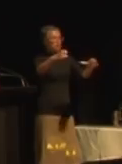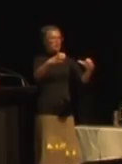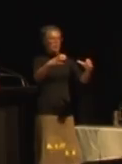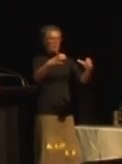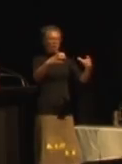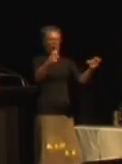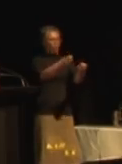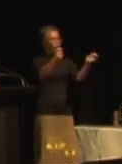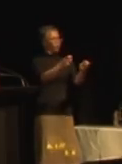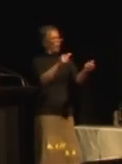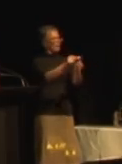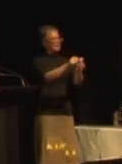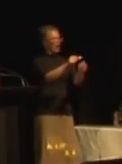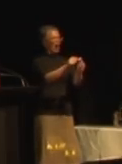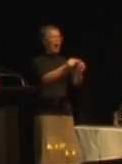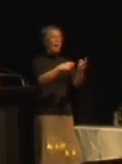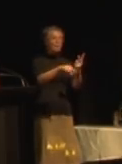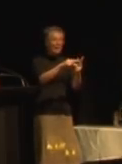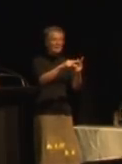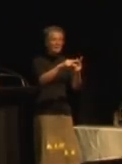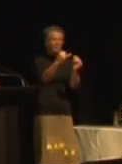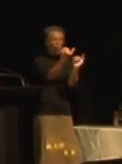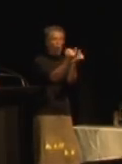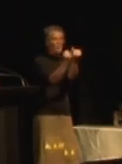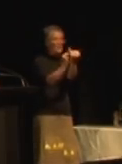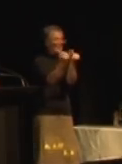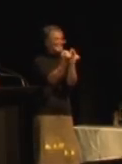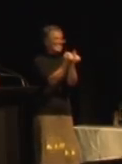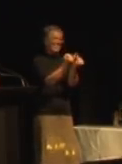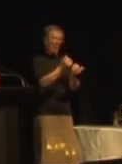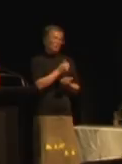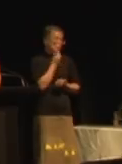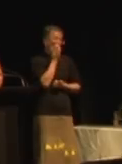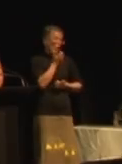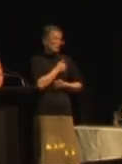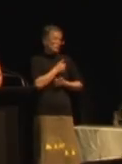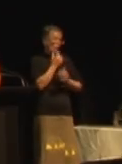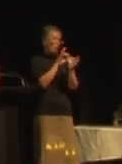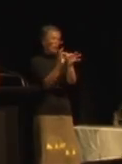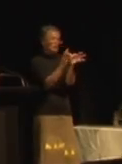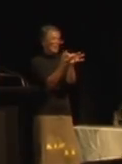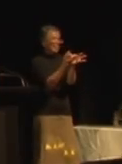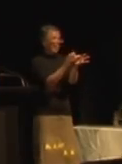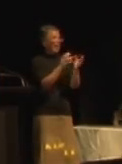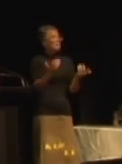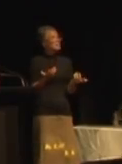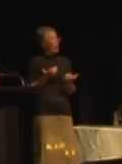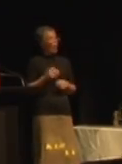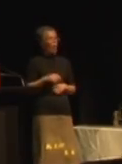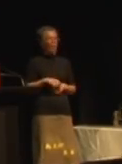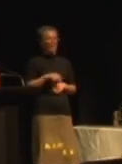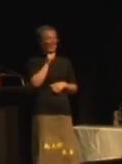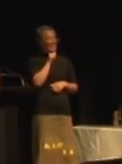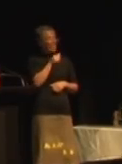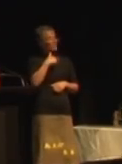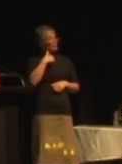groups, they also had more conflict and enjoyed working together less. So as someone who works in D&I, this means that as